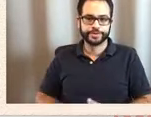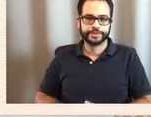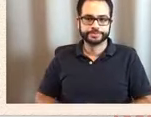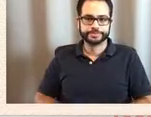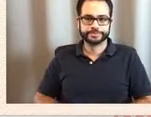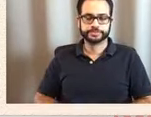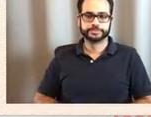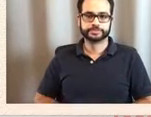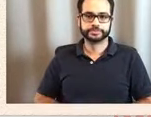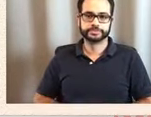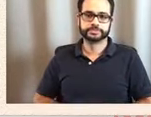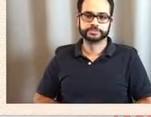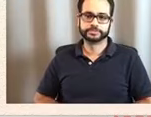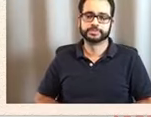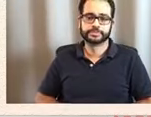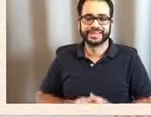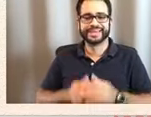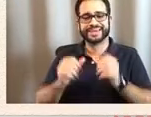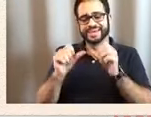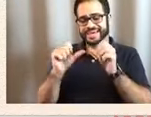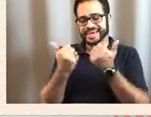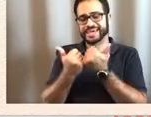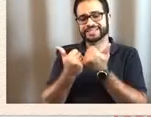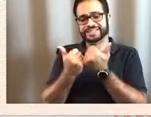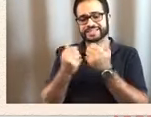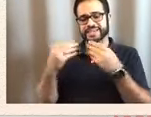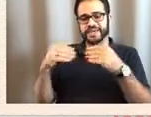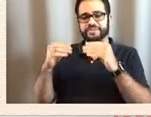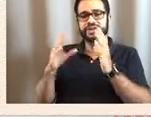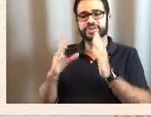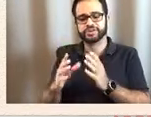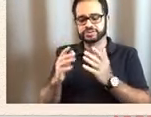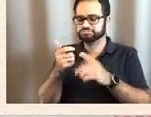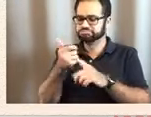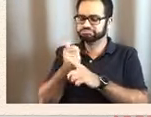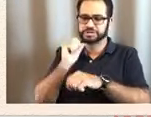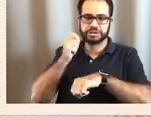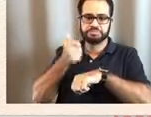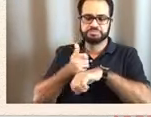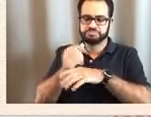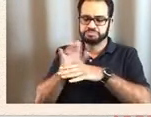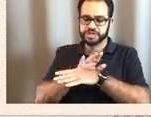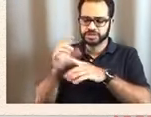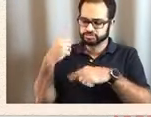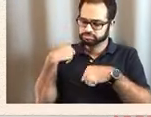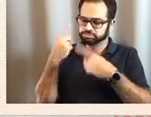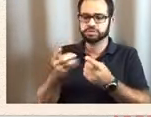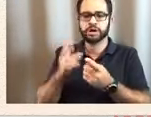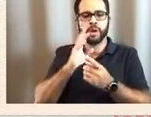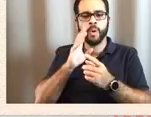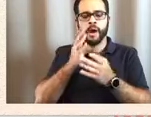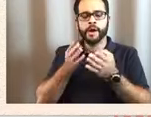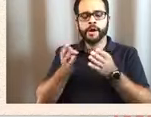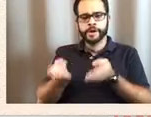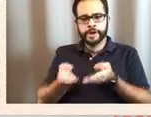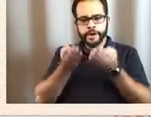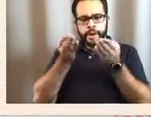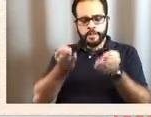An agency vendor is a business that has already been established and will provide the services or supplies you are looking to